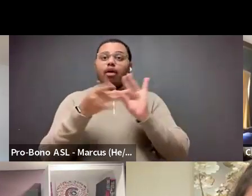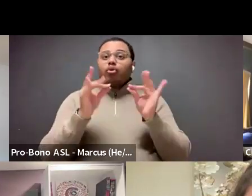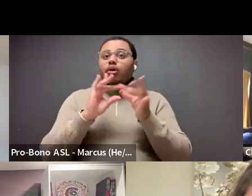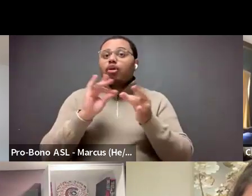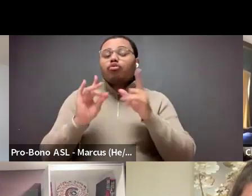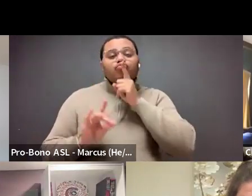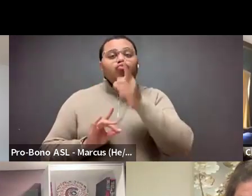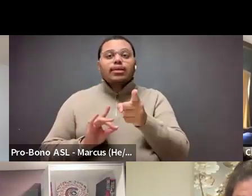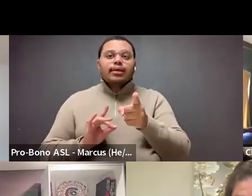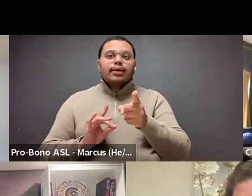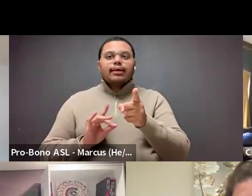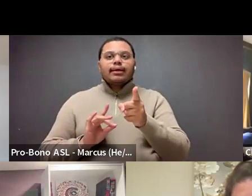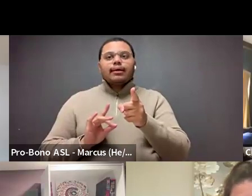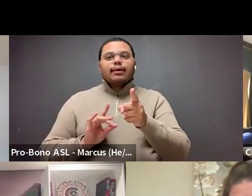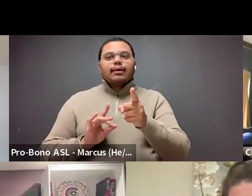so